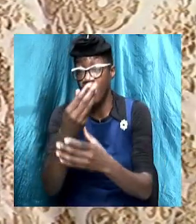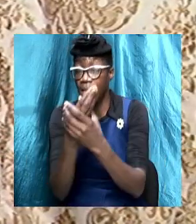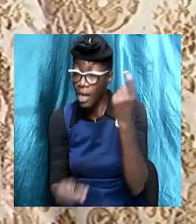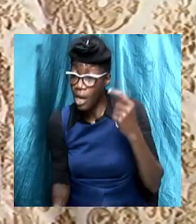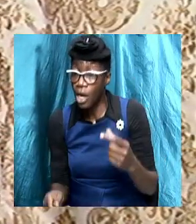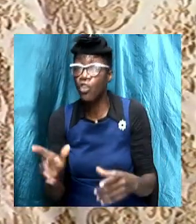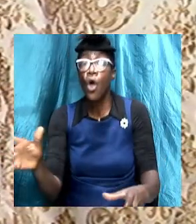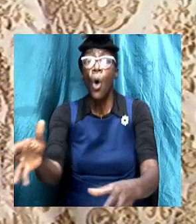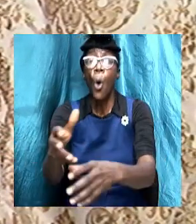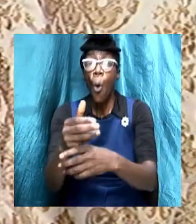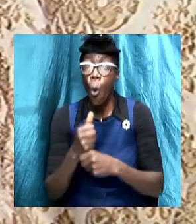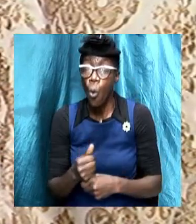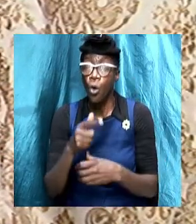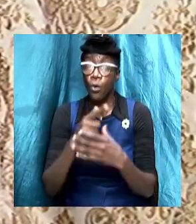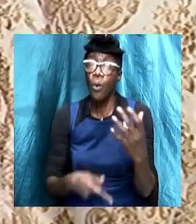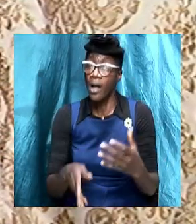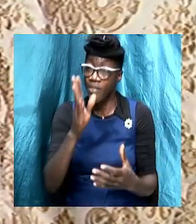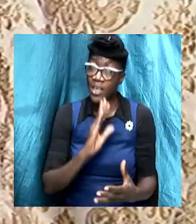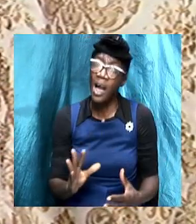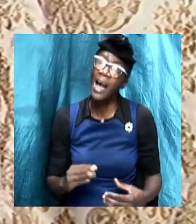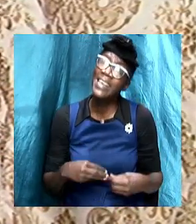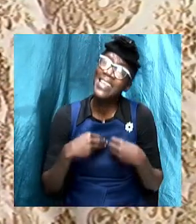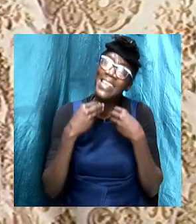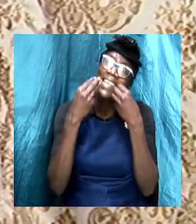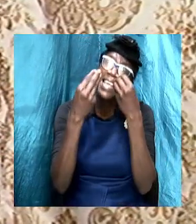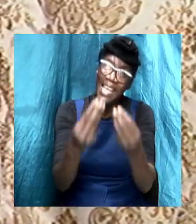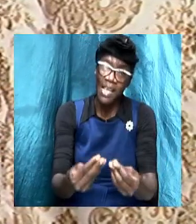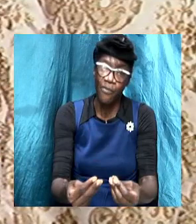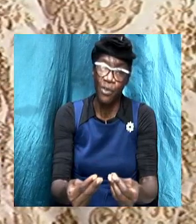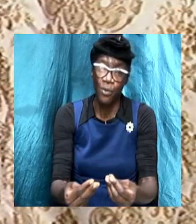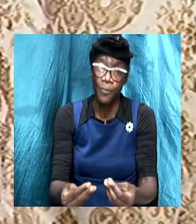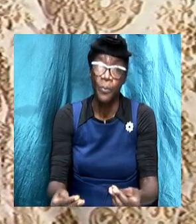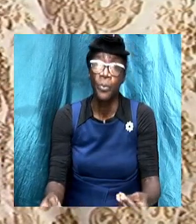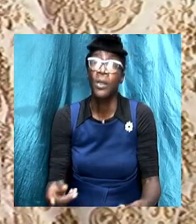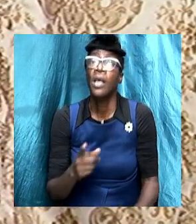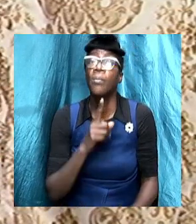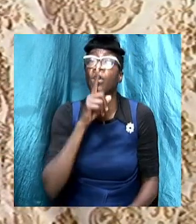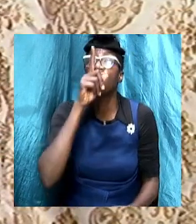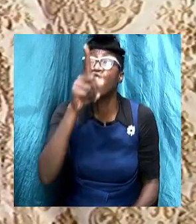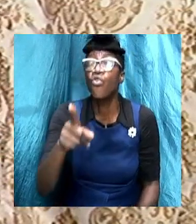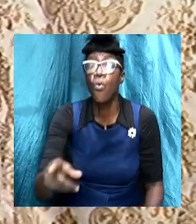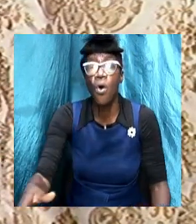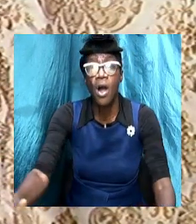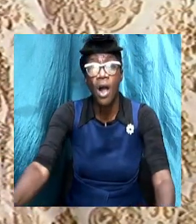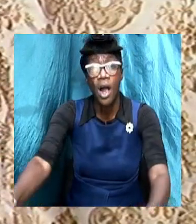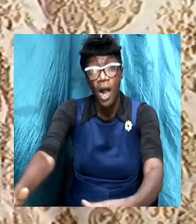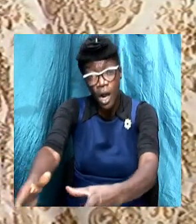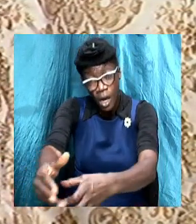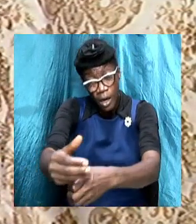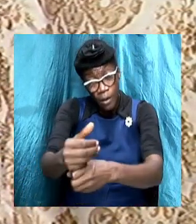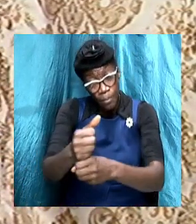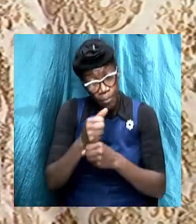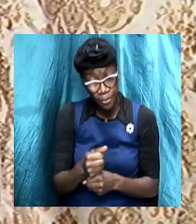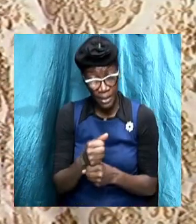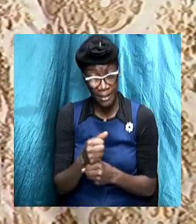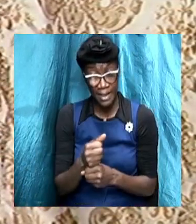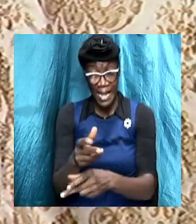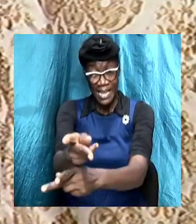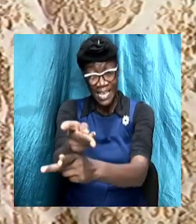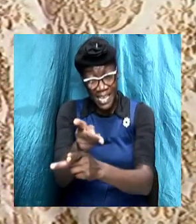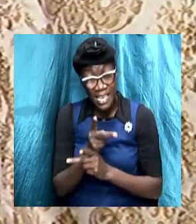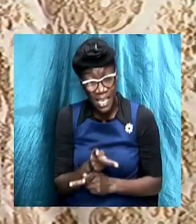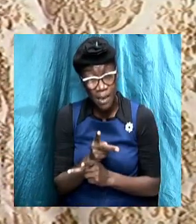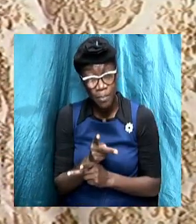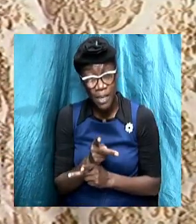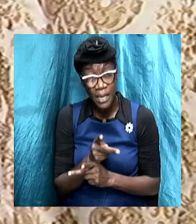has given to us. So we must ensure preservation of the sacred traditions inherited from our